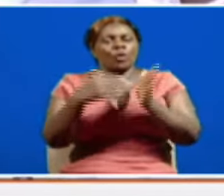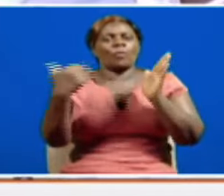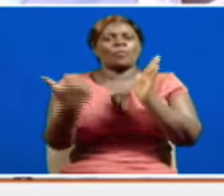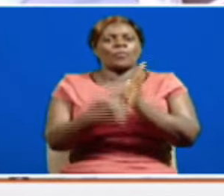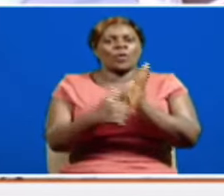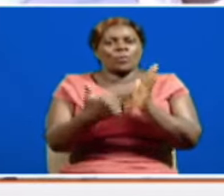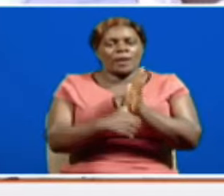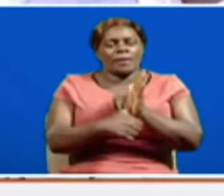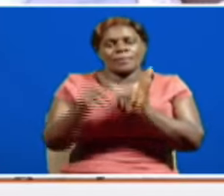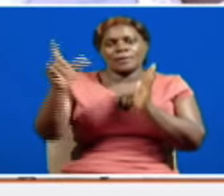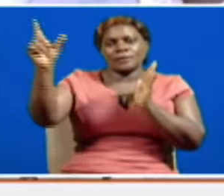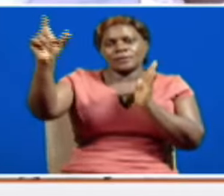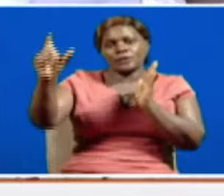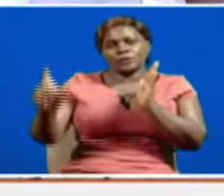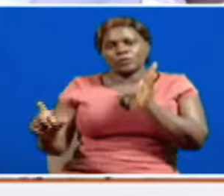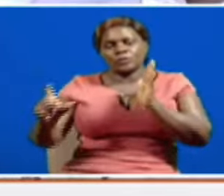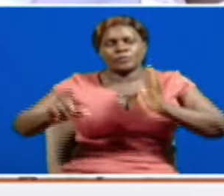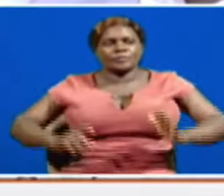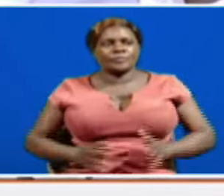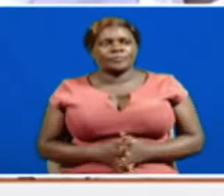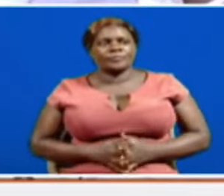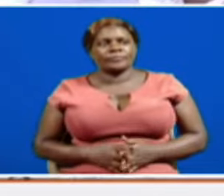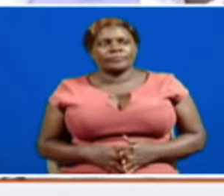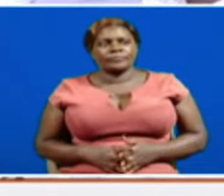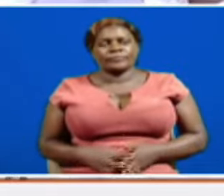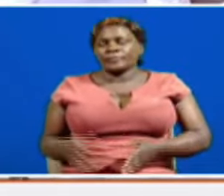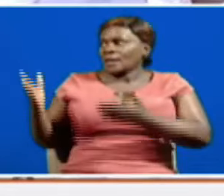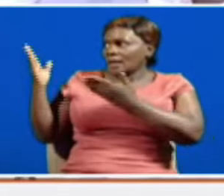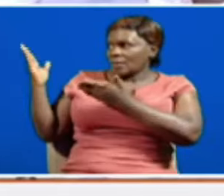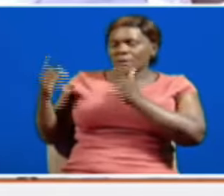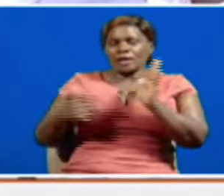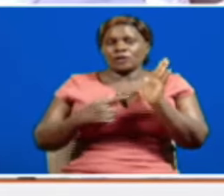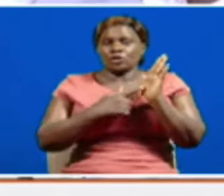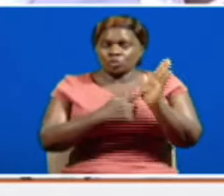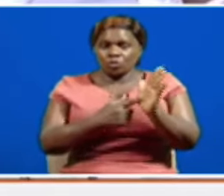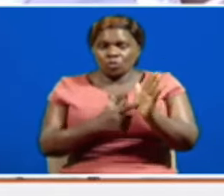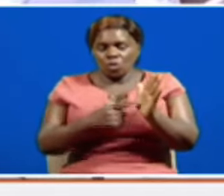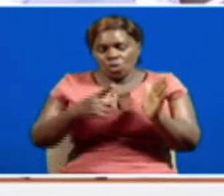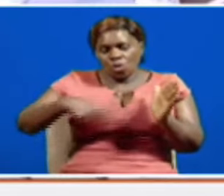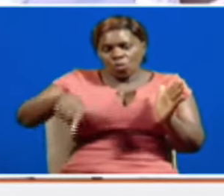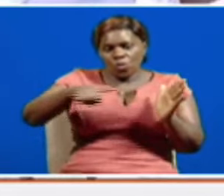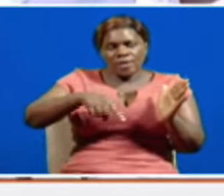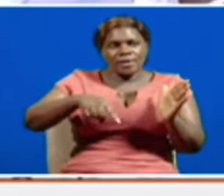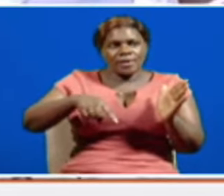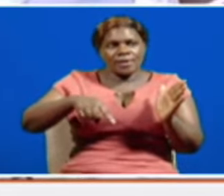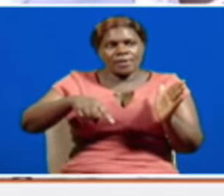menace in that region. An indicator like this one, it just tells you we are